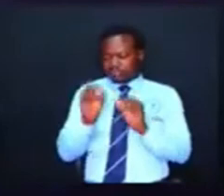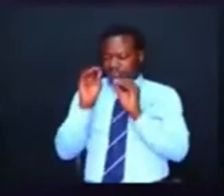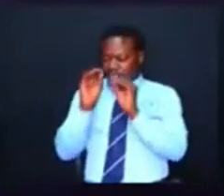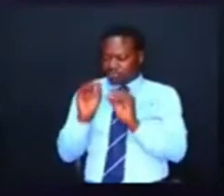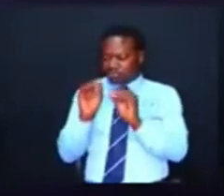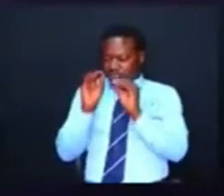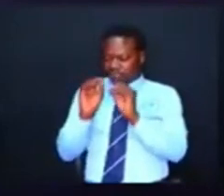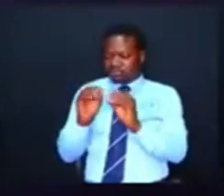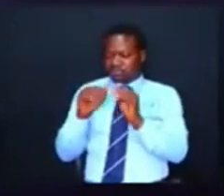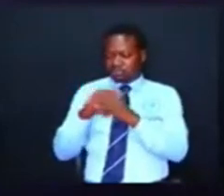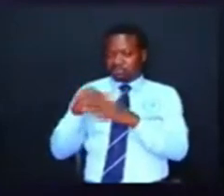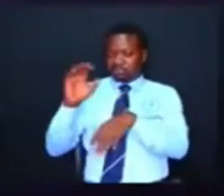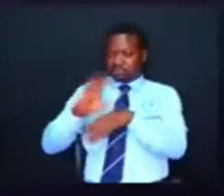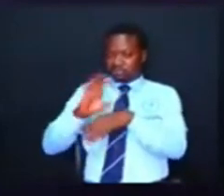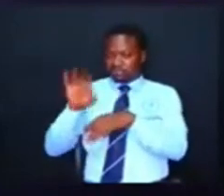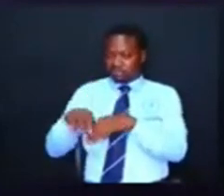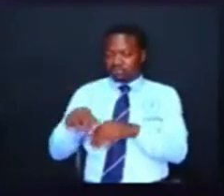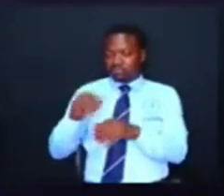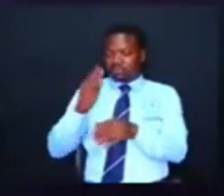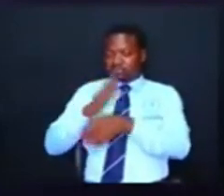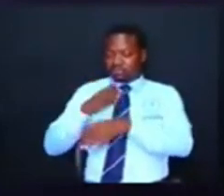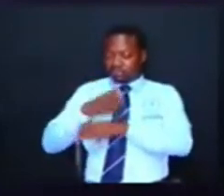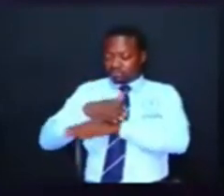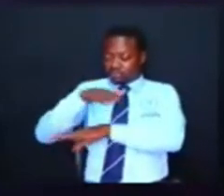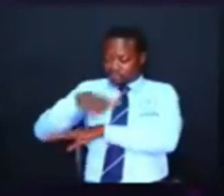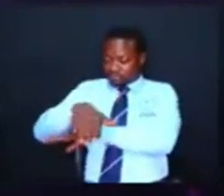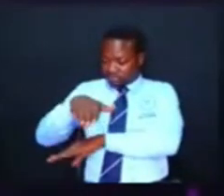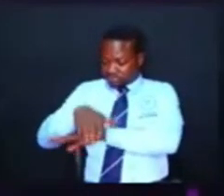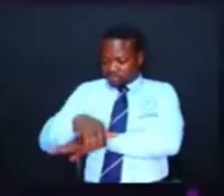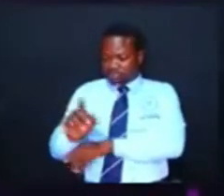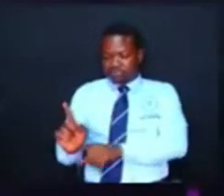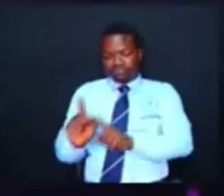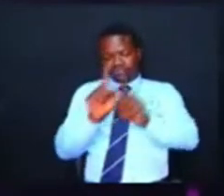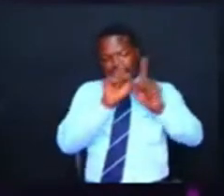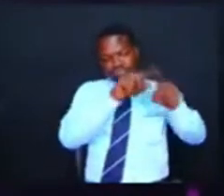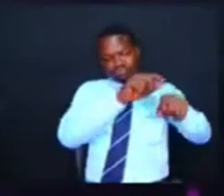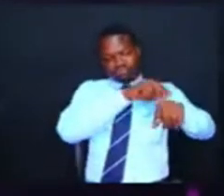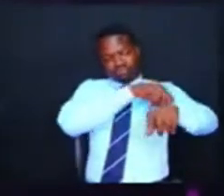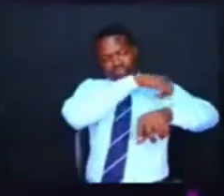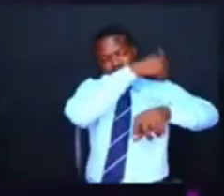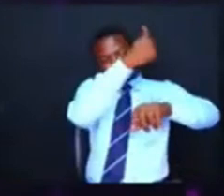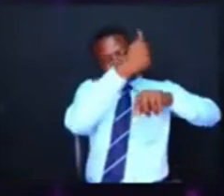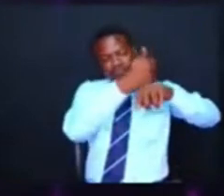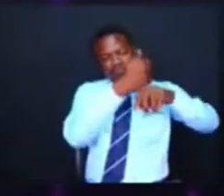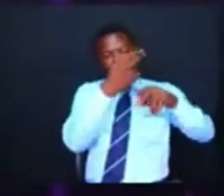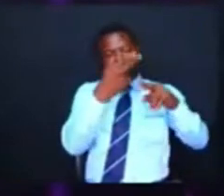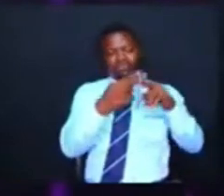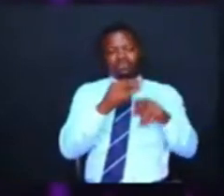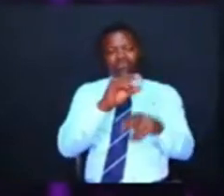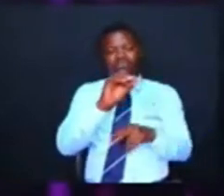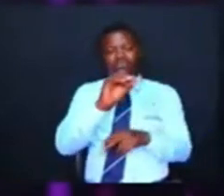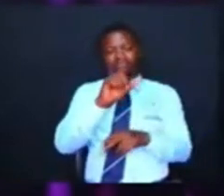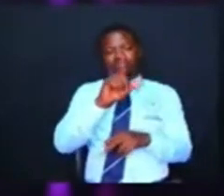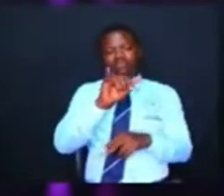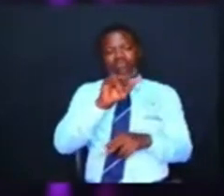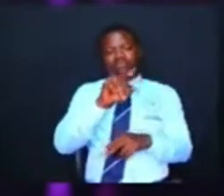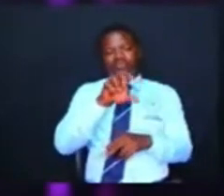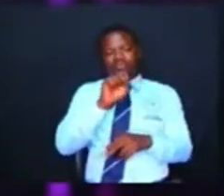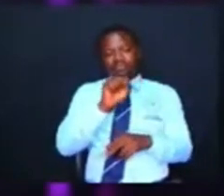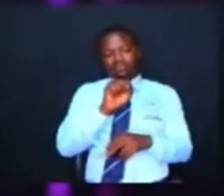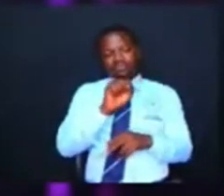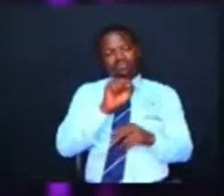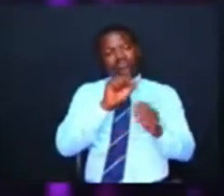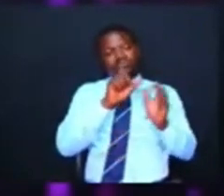each evening he went out to spend the night on the hill called Mount Olive, And all the people came early in the morning